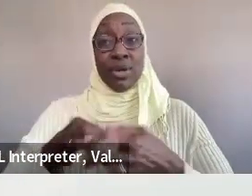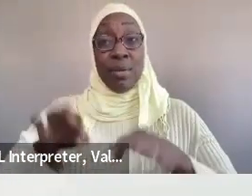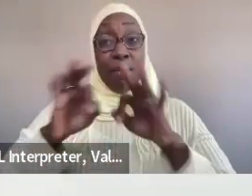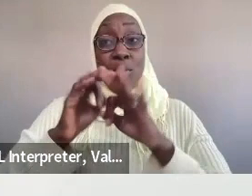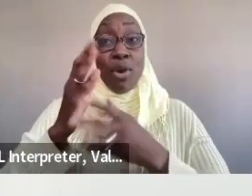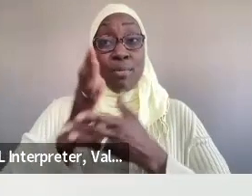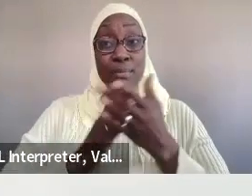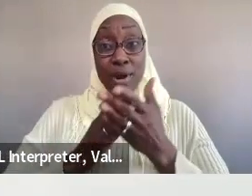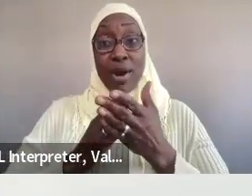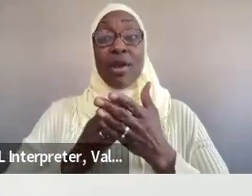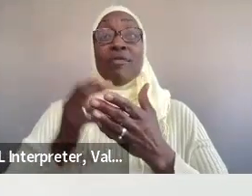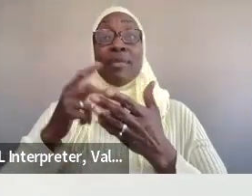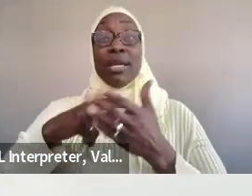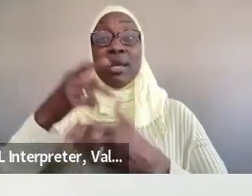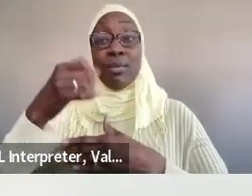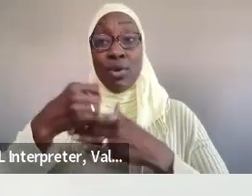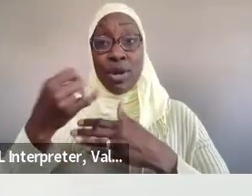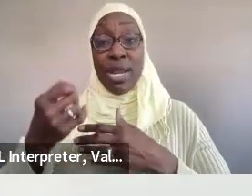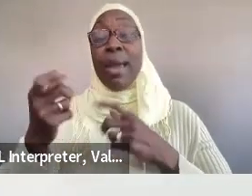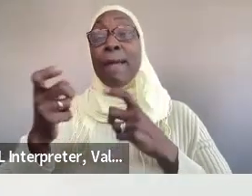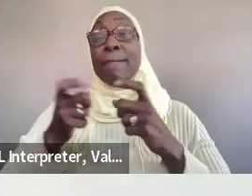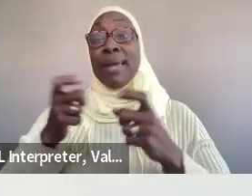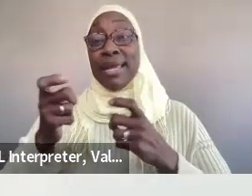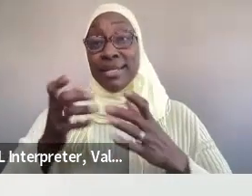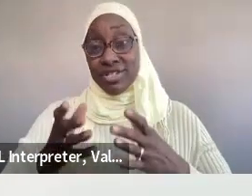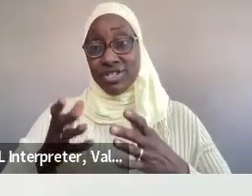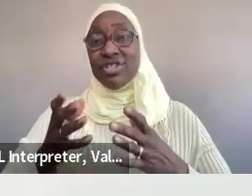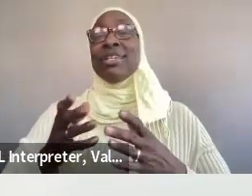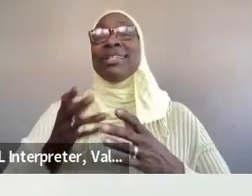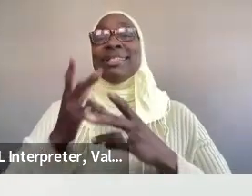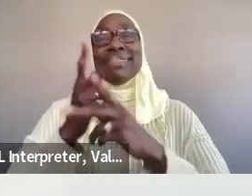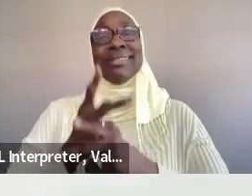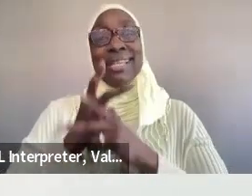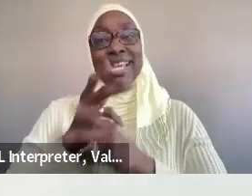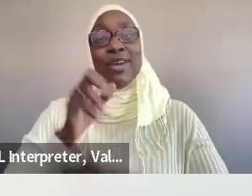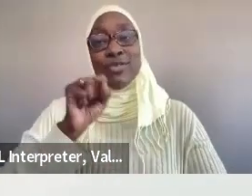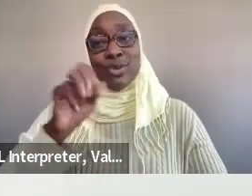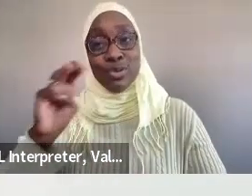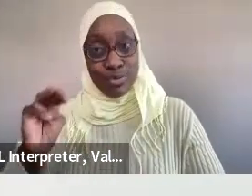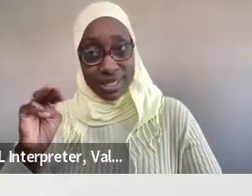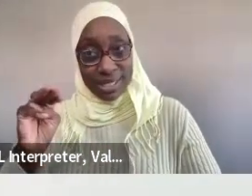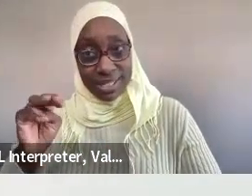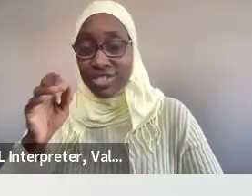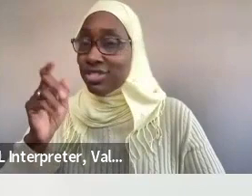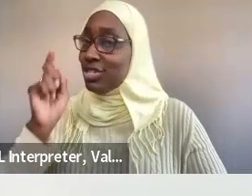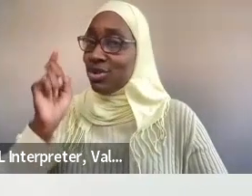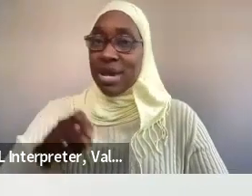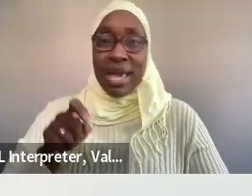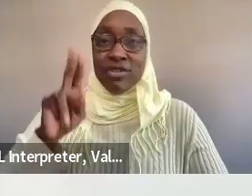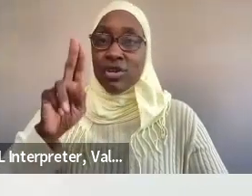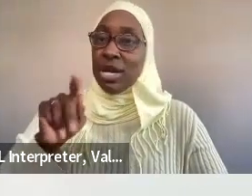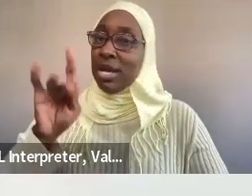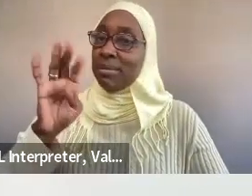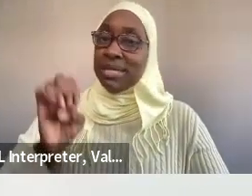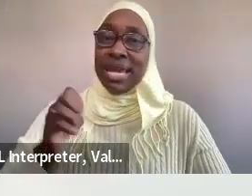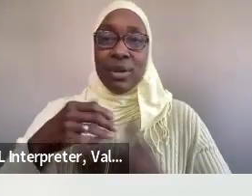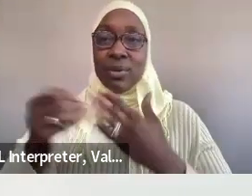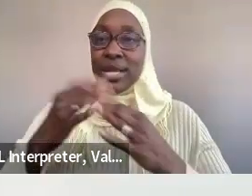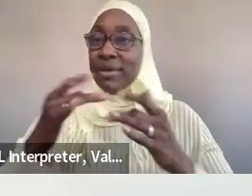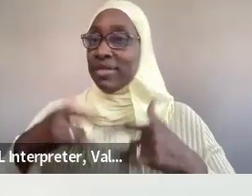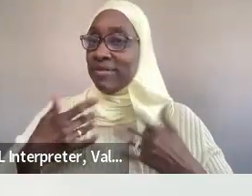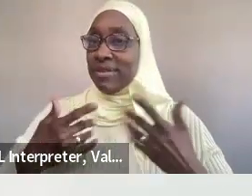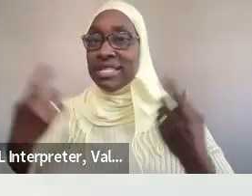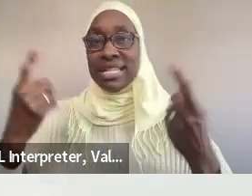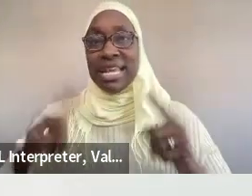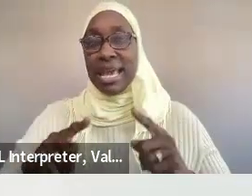of the social media of your project. So updating whatever the event is going to be, their posters, there's new